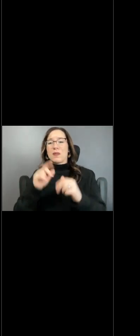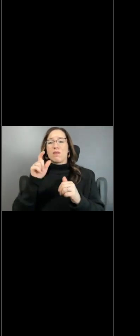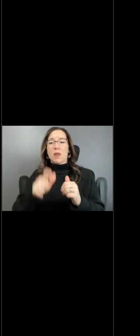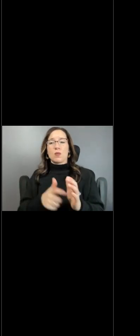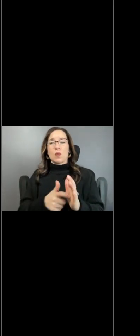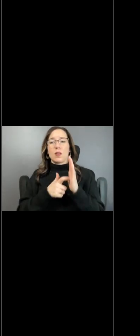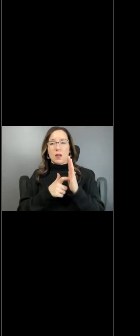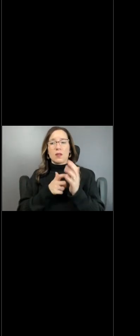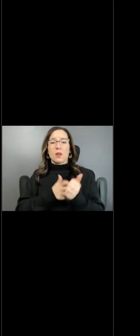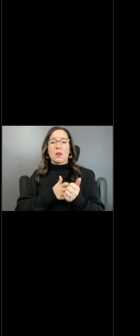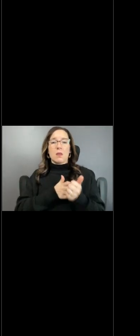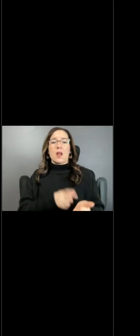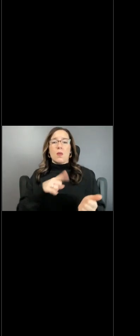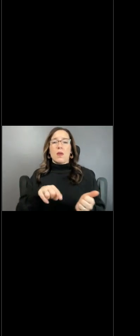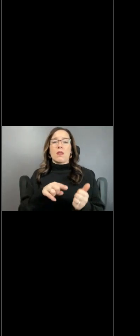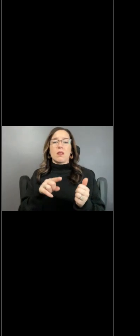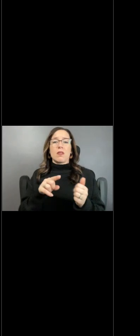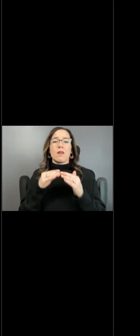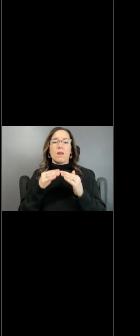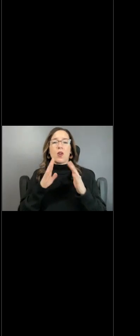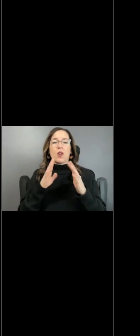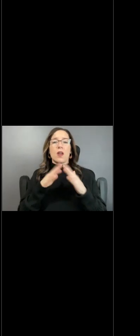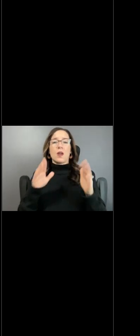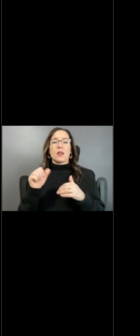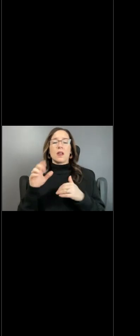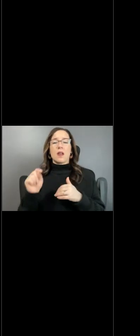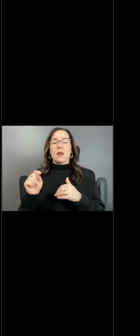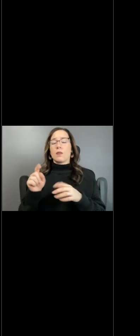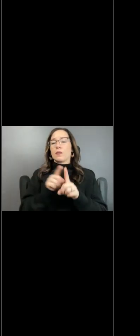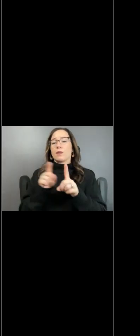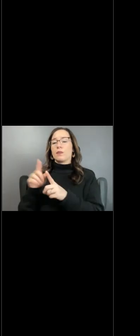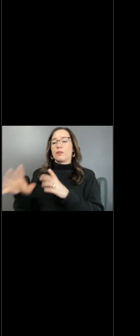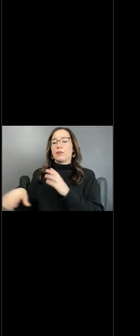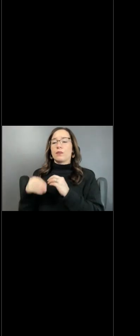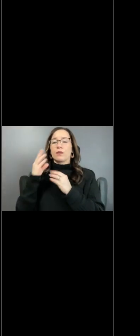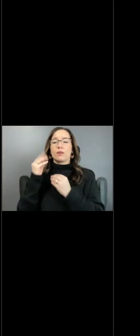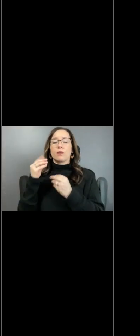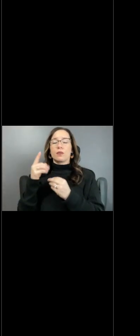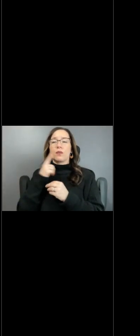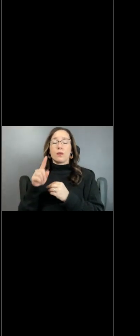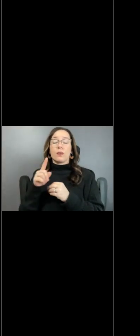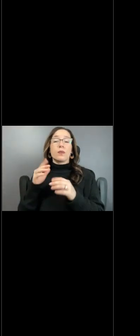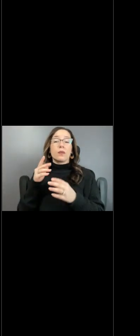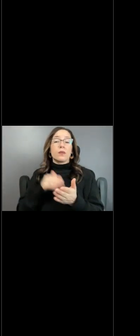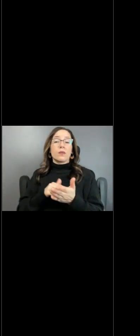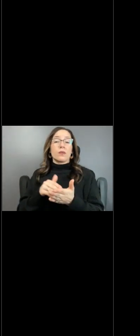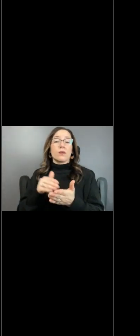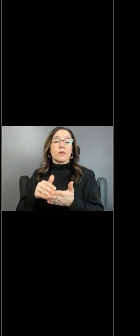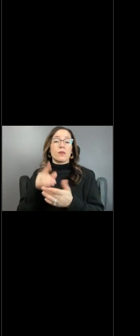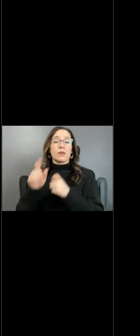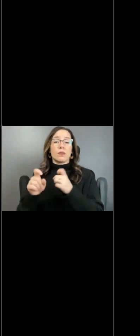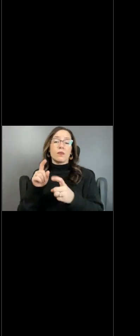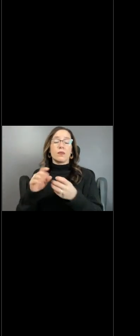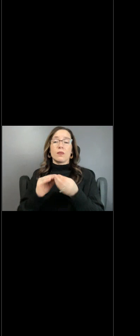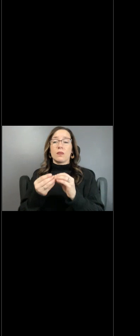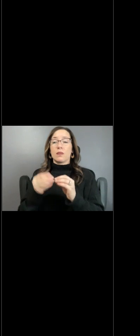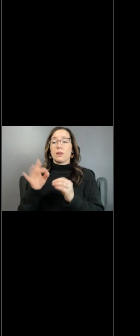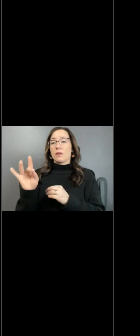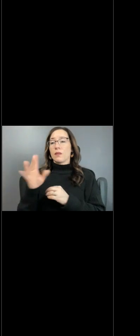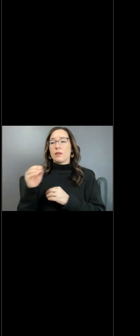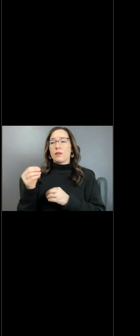Act. You can also find additional information on the frequently asked questions numbers 8 and